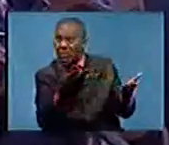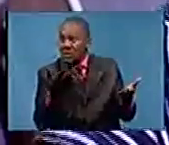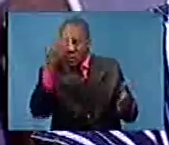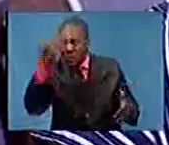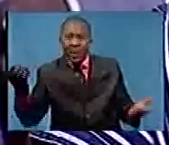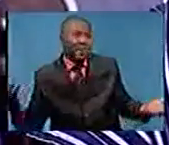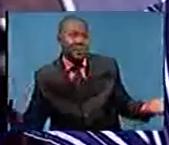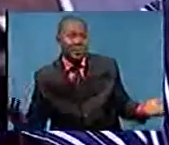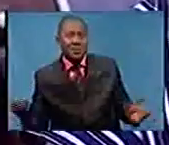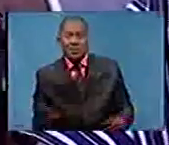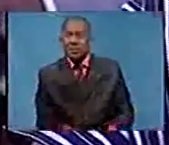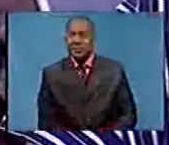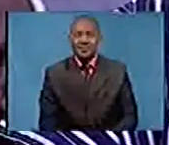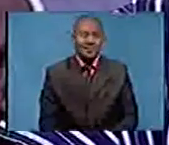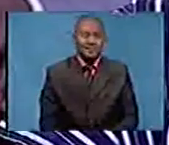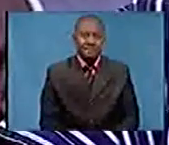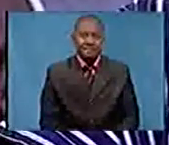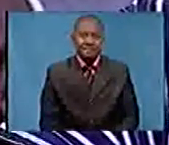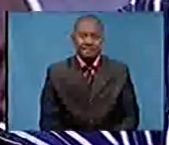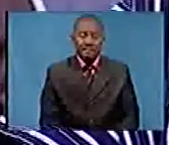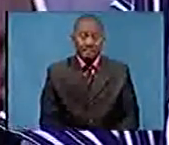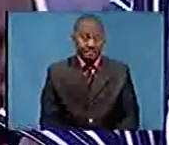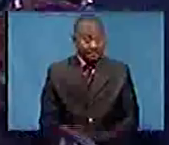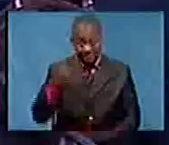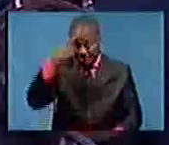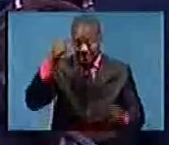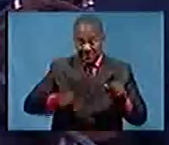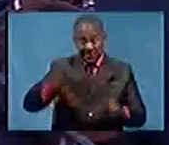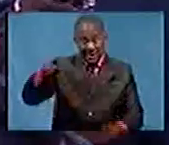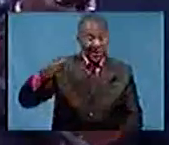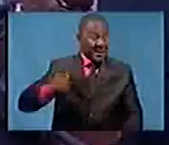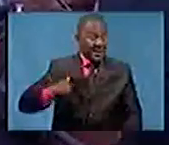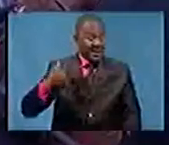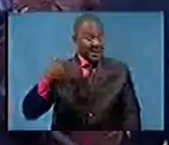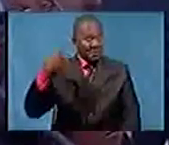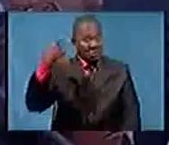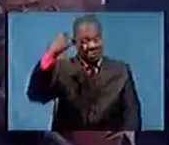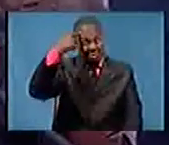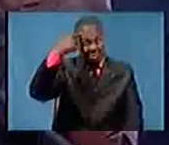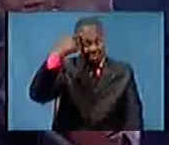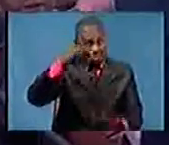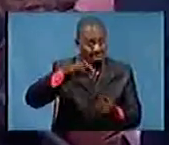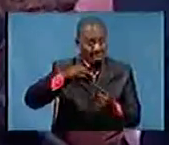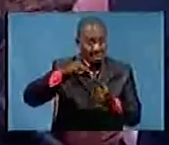him? If not because he thinks he is specially powerful.